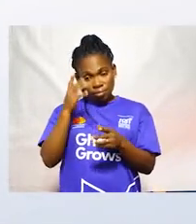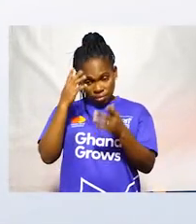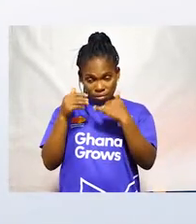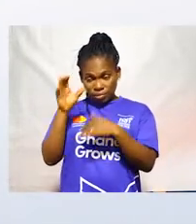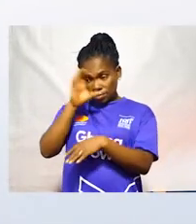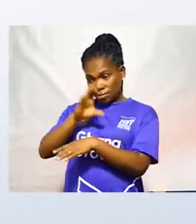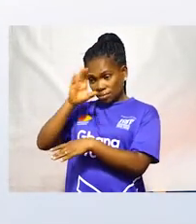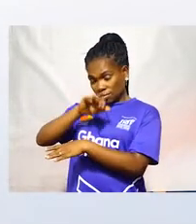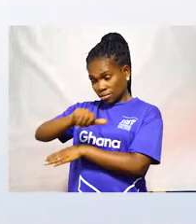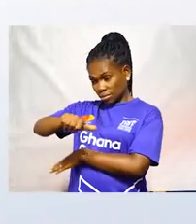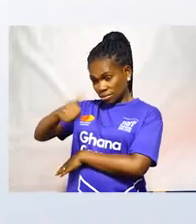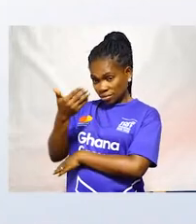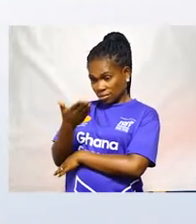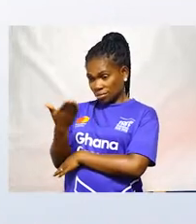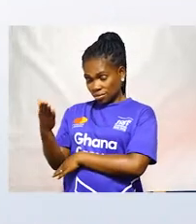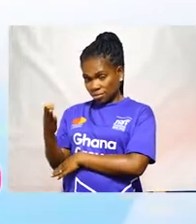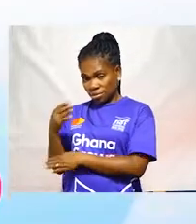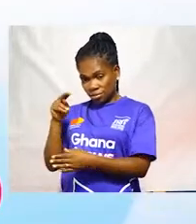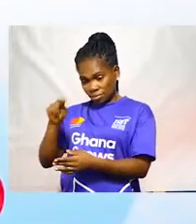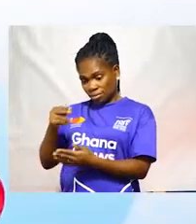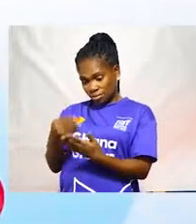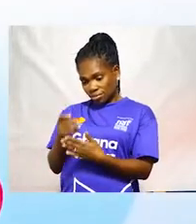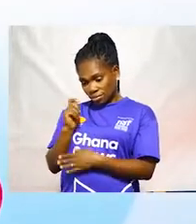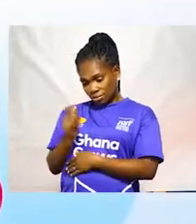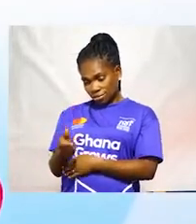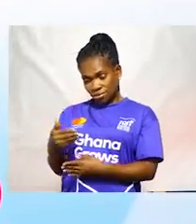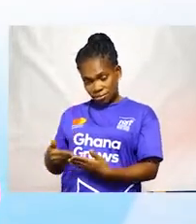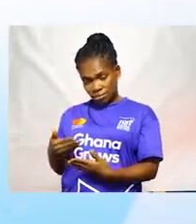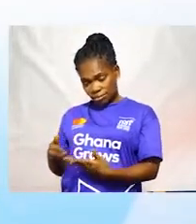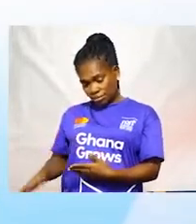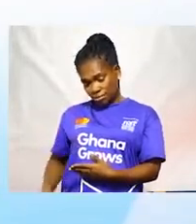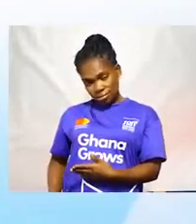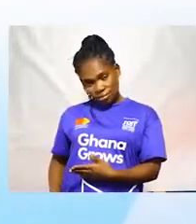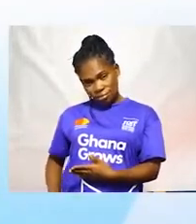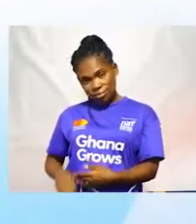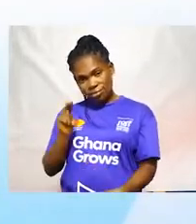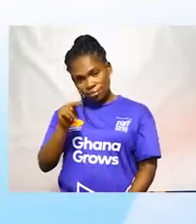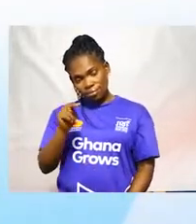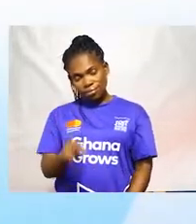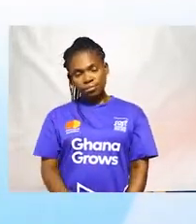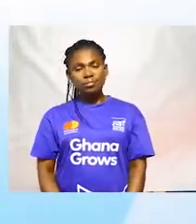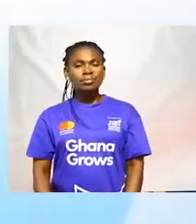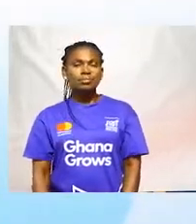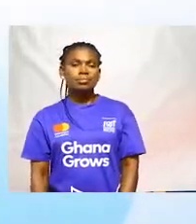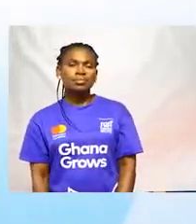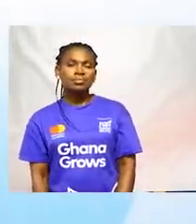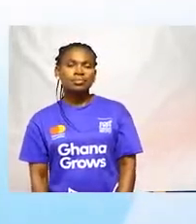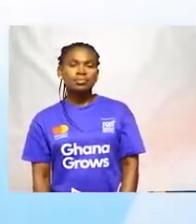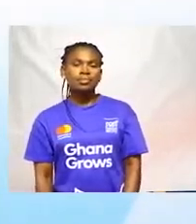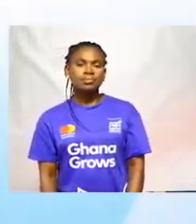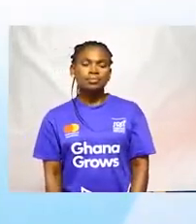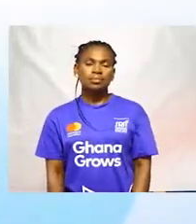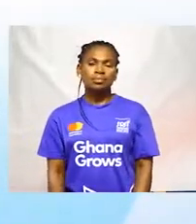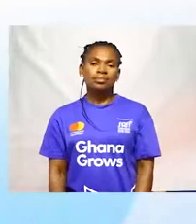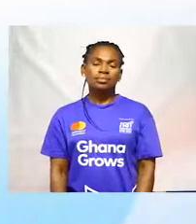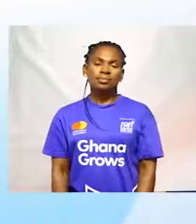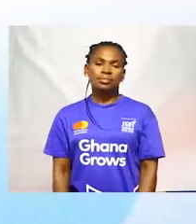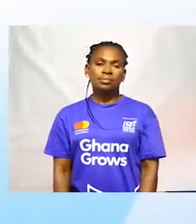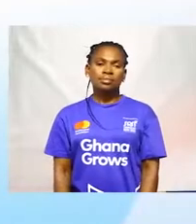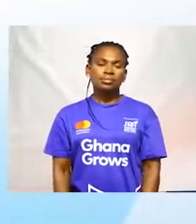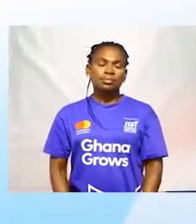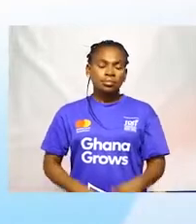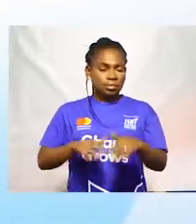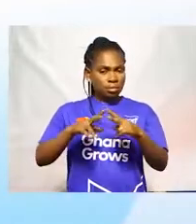that will bring him quick money. Let me borrow your tweeting mind. Let me borrow your tweeting brain or something. So yes.